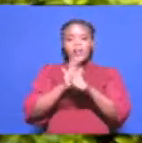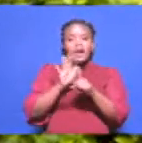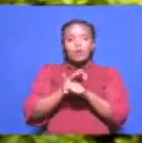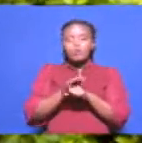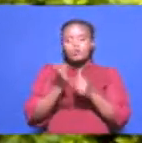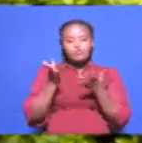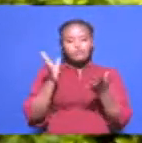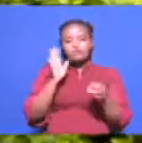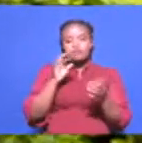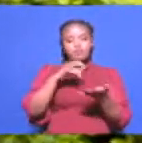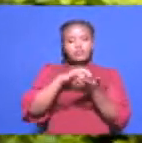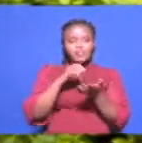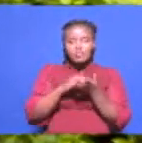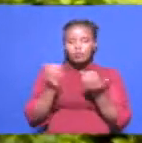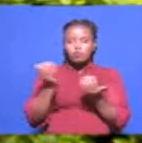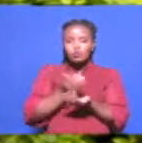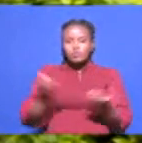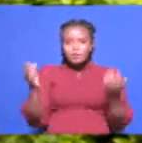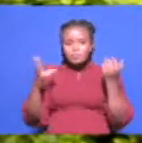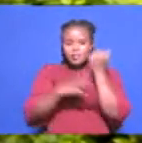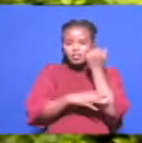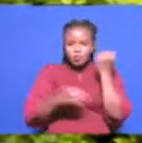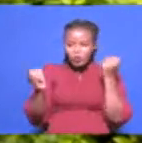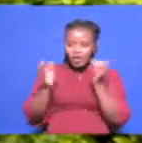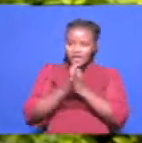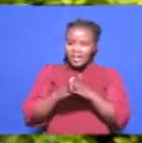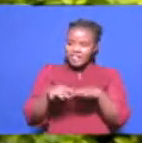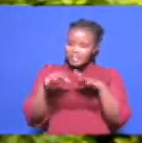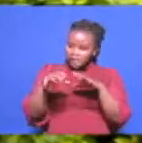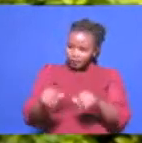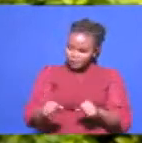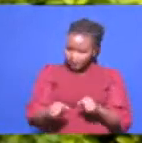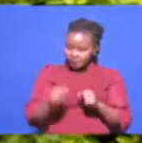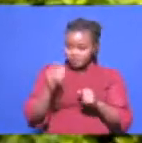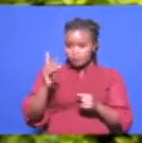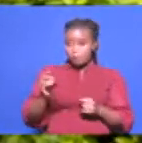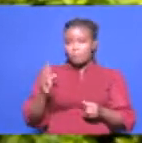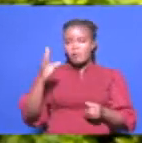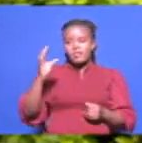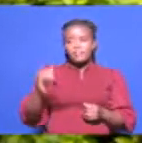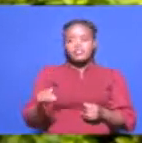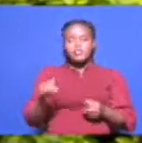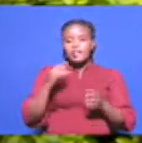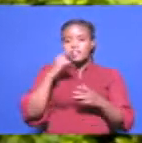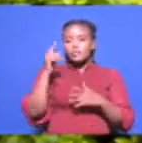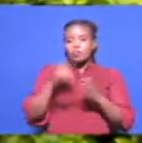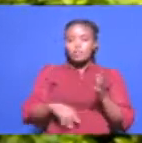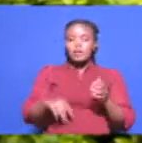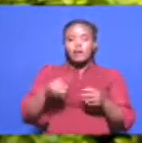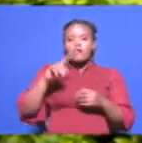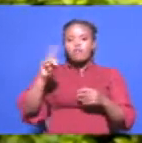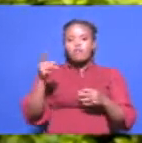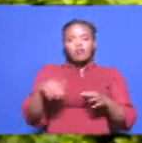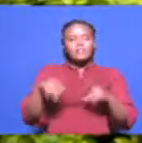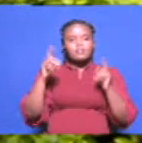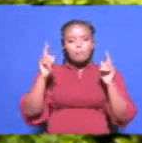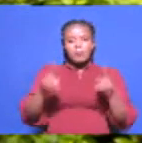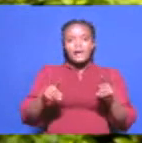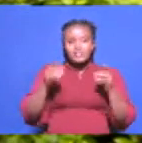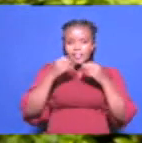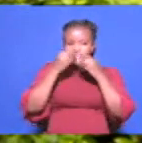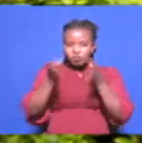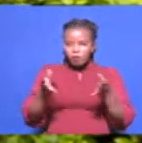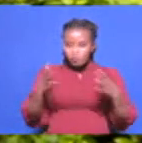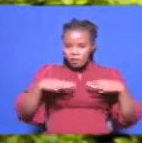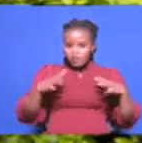and kidnappings. And so the DCI felt that there was need, first of all, to sensitize the masses about the child protection